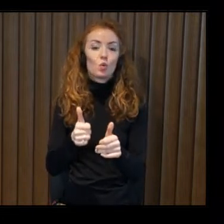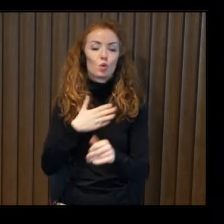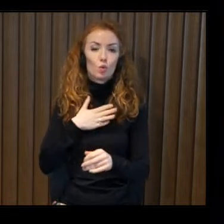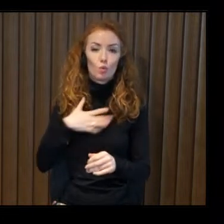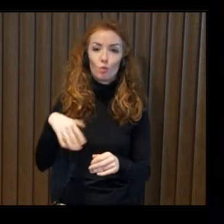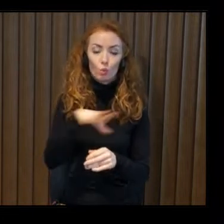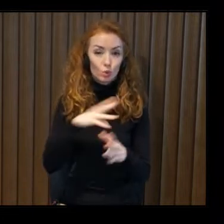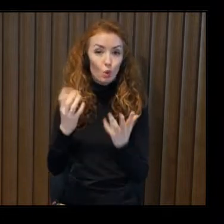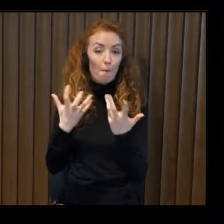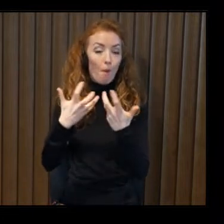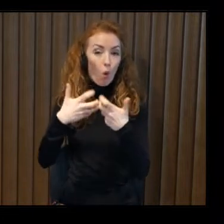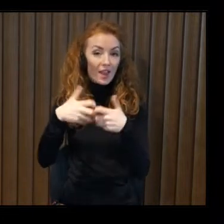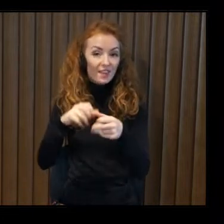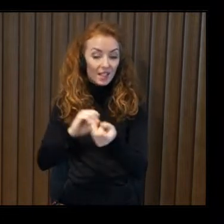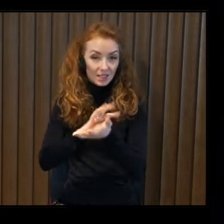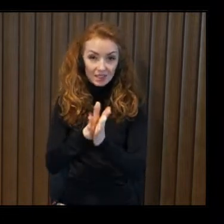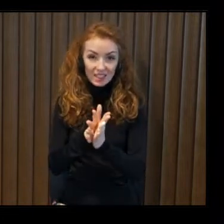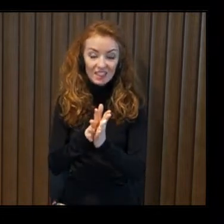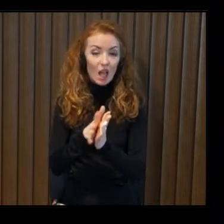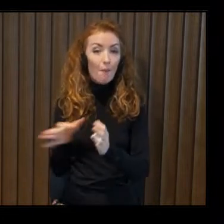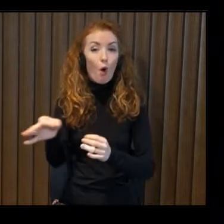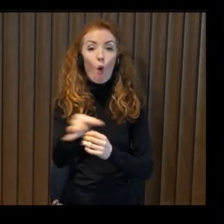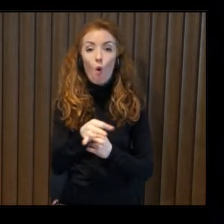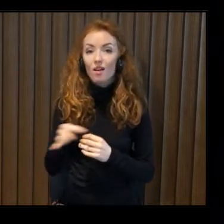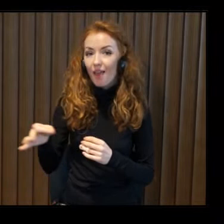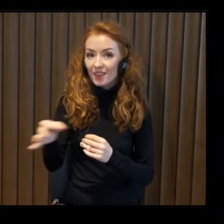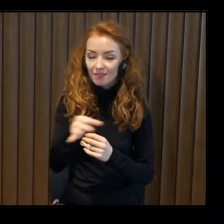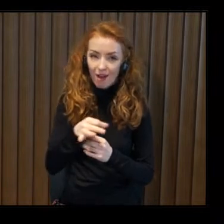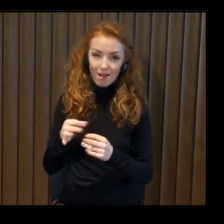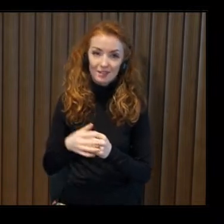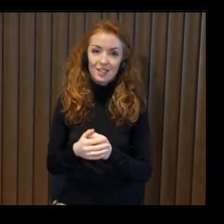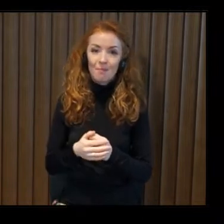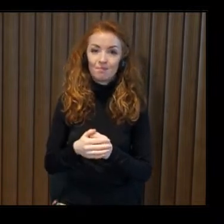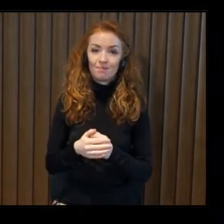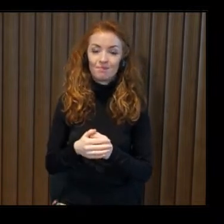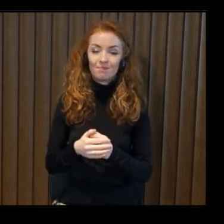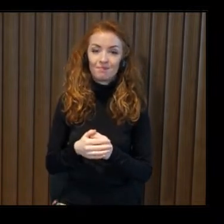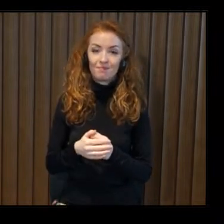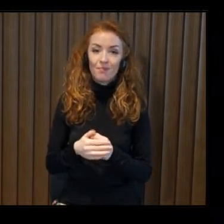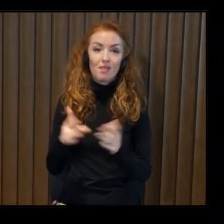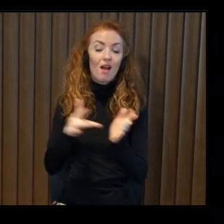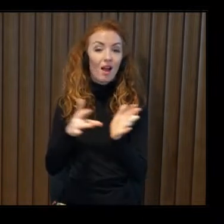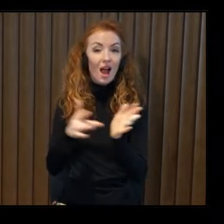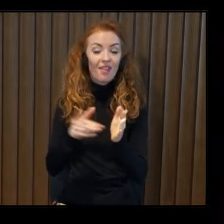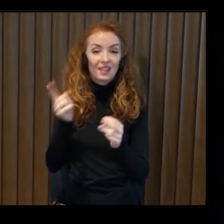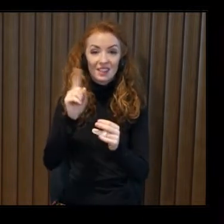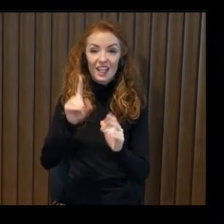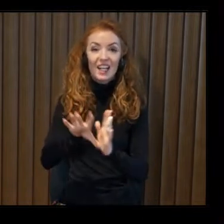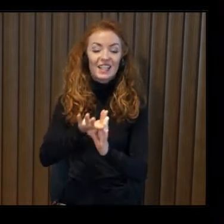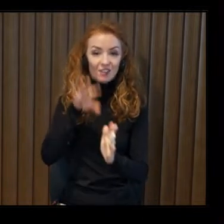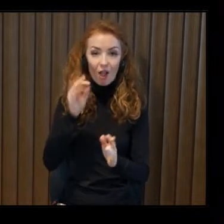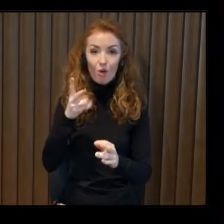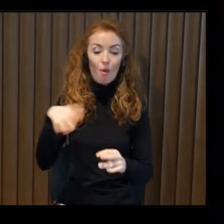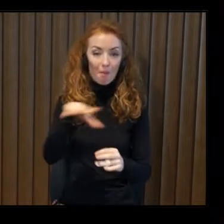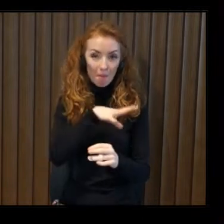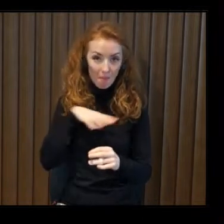they taking? We're talking about organizational design. So how do we design, what are the choices we make when we're creating an